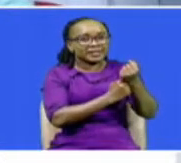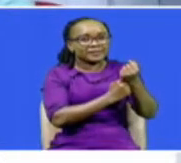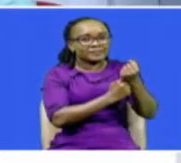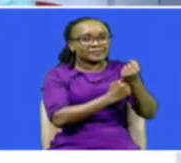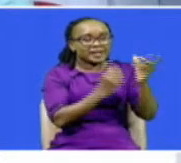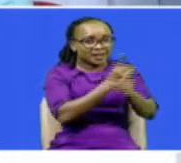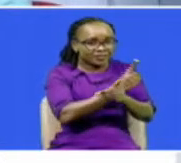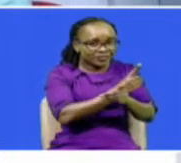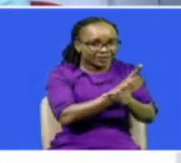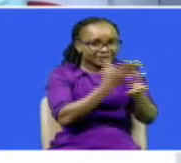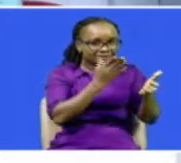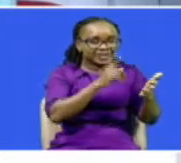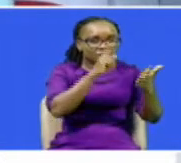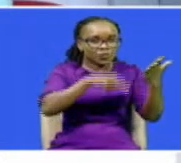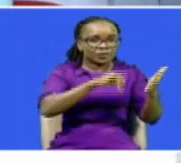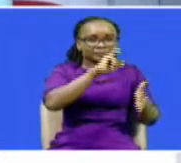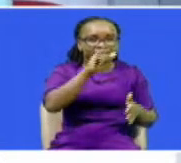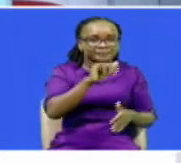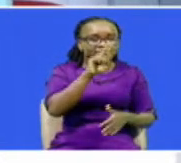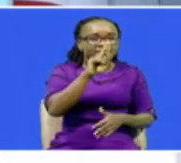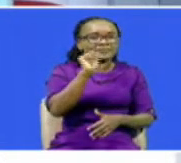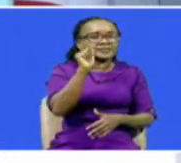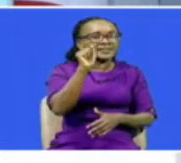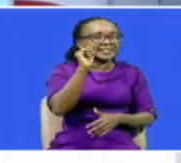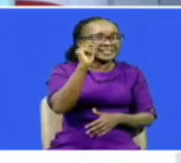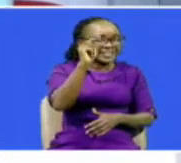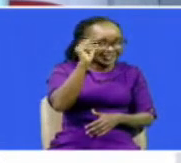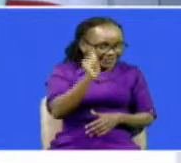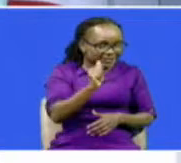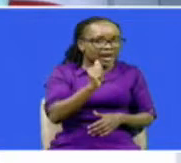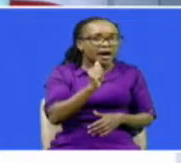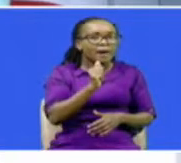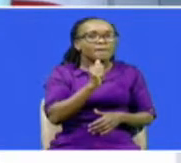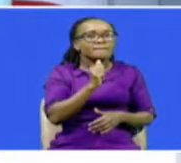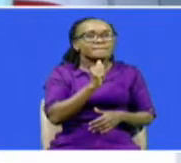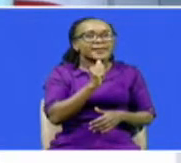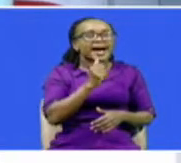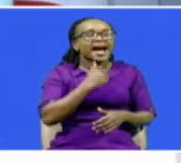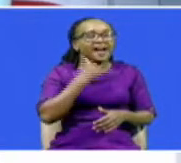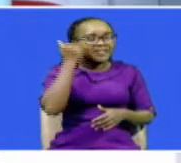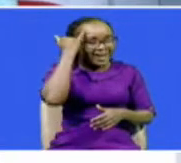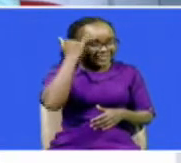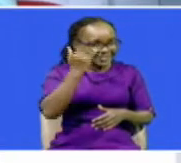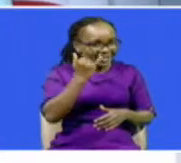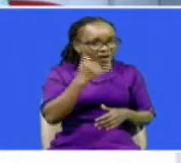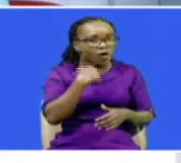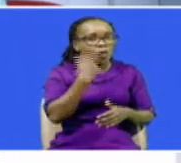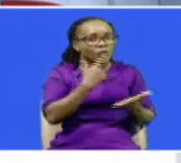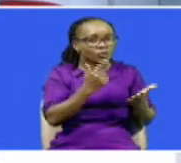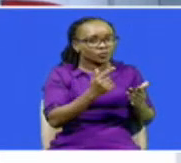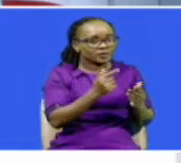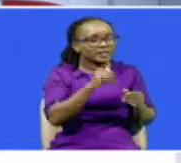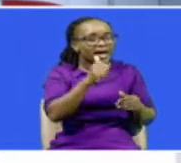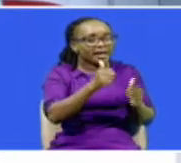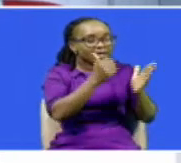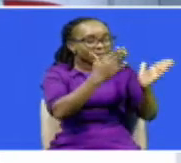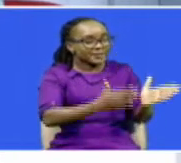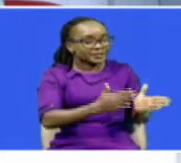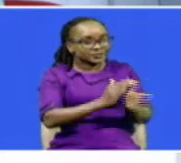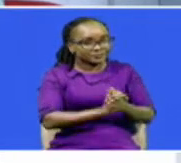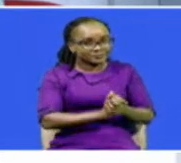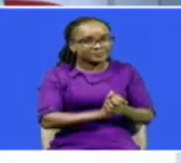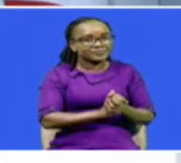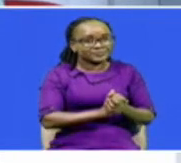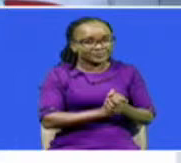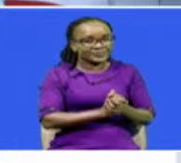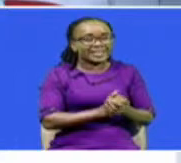said Justina Wamae has a mind of her own. Yes. So as Justina right now, who is the contrary? What I